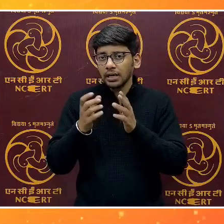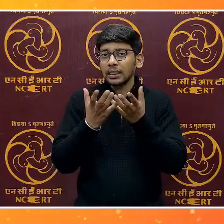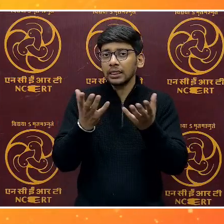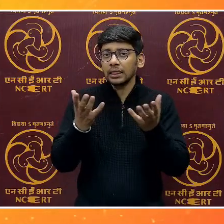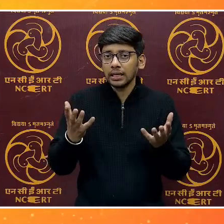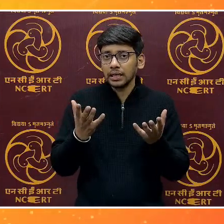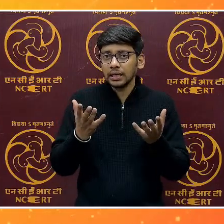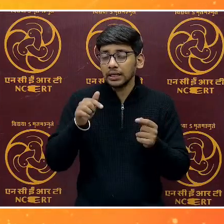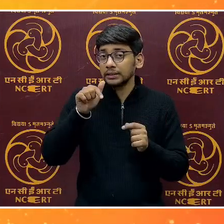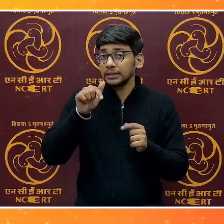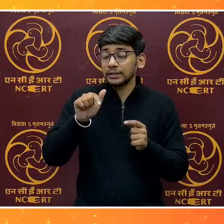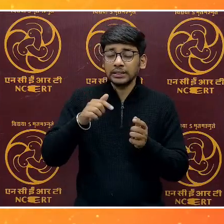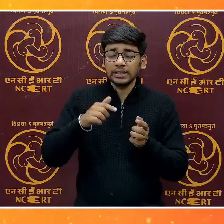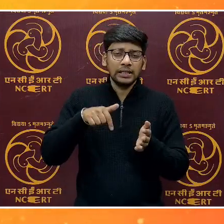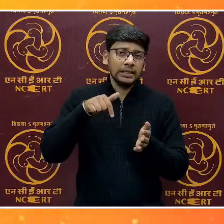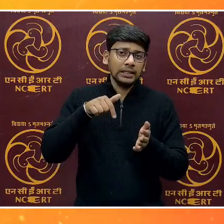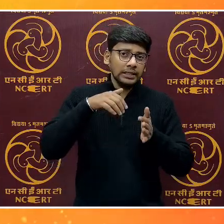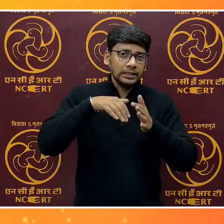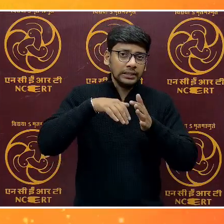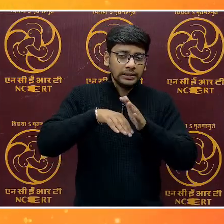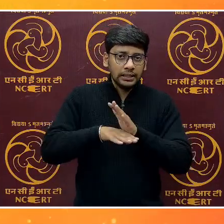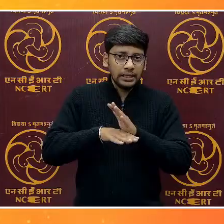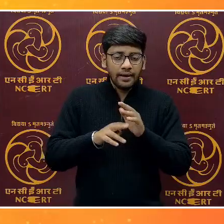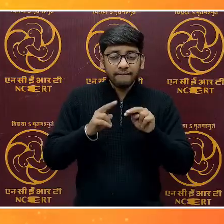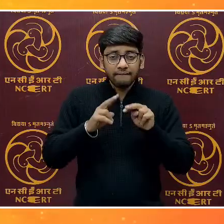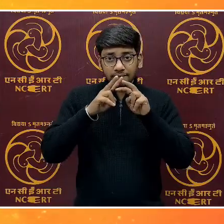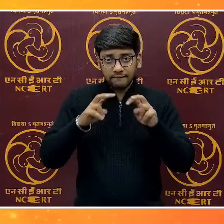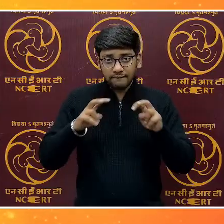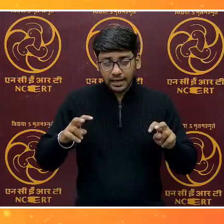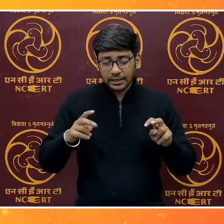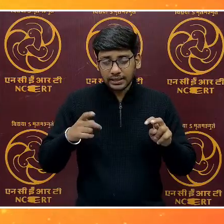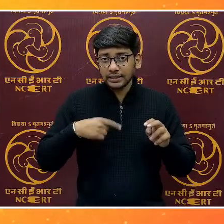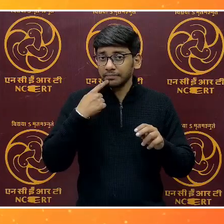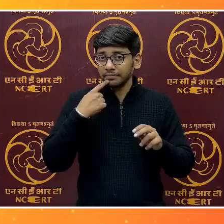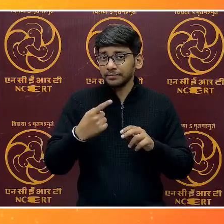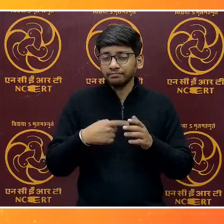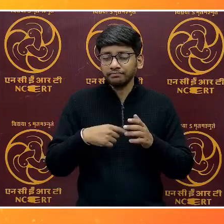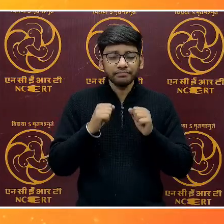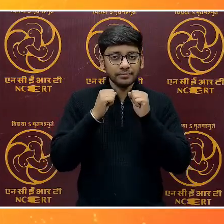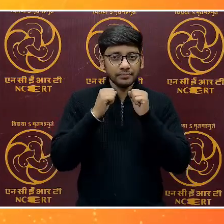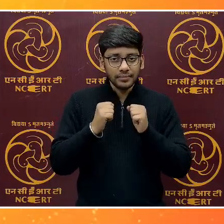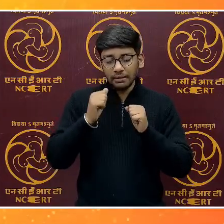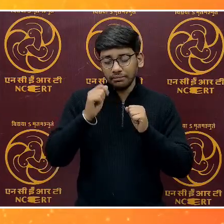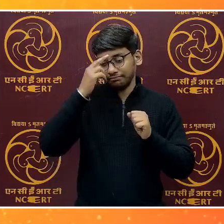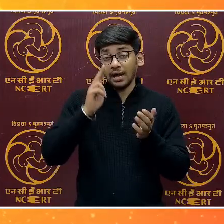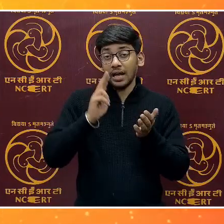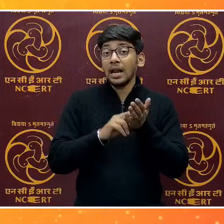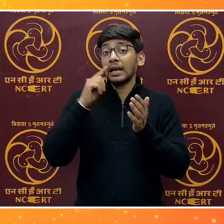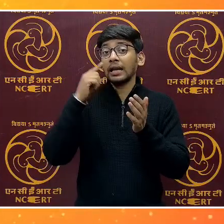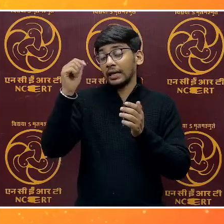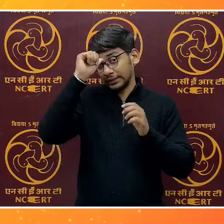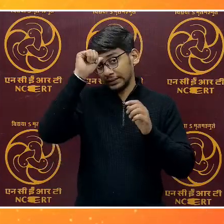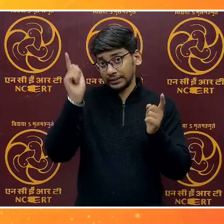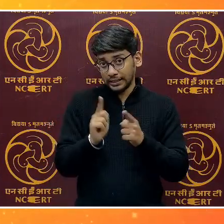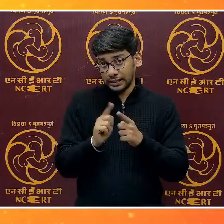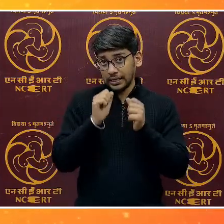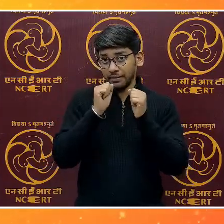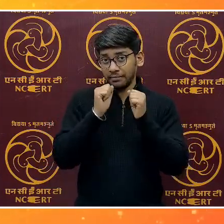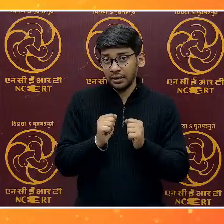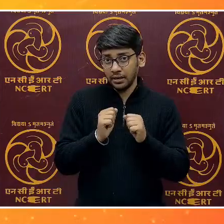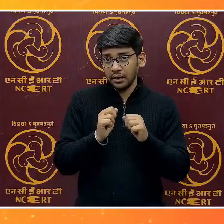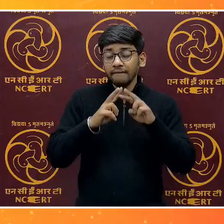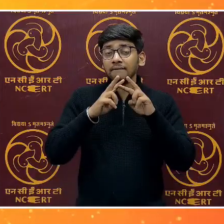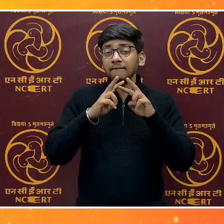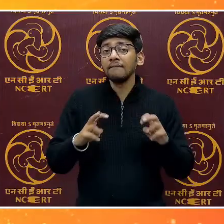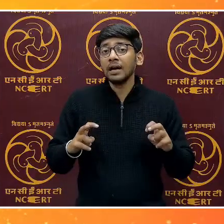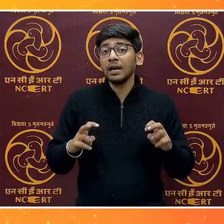But where are we here in this globe? You find it out for me. We are in Tell India, me. sitting in India. Yes, we are in India. So, yes, find it out for me. So